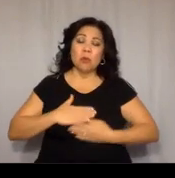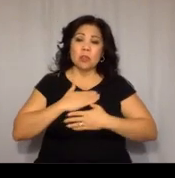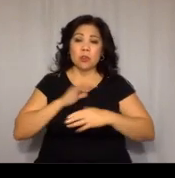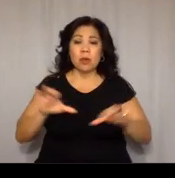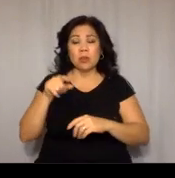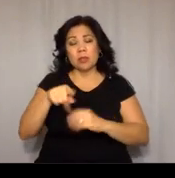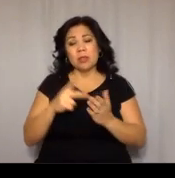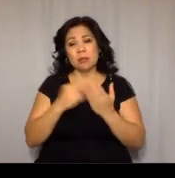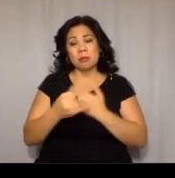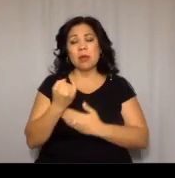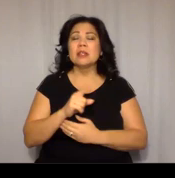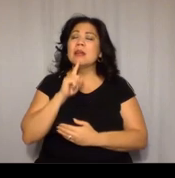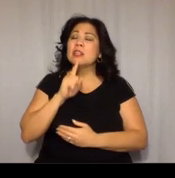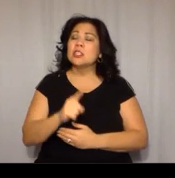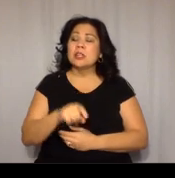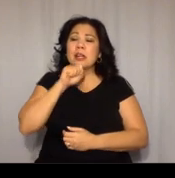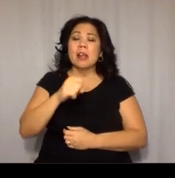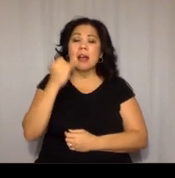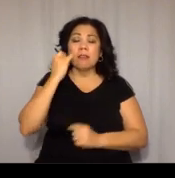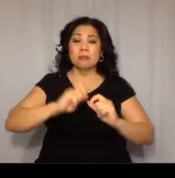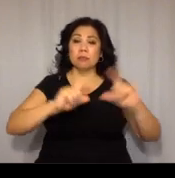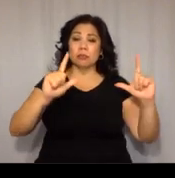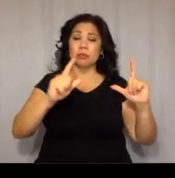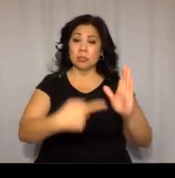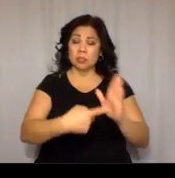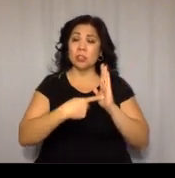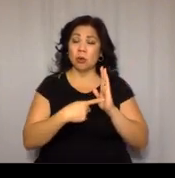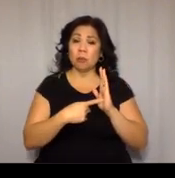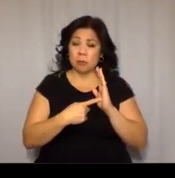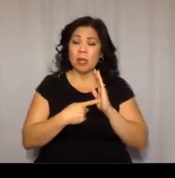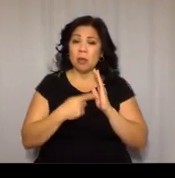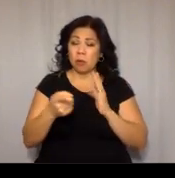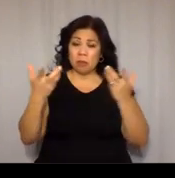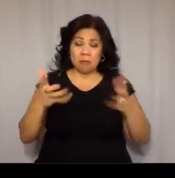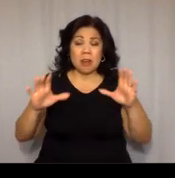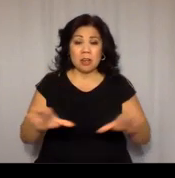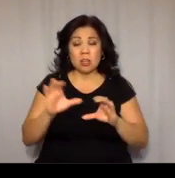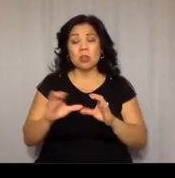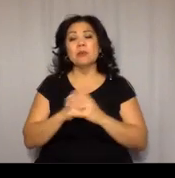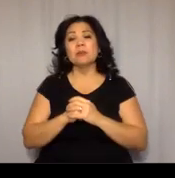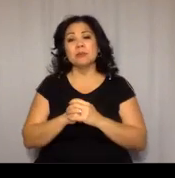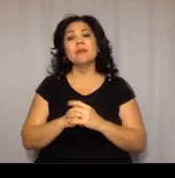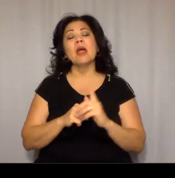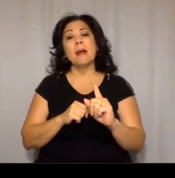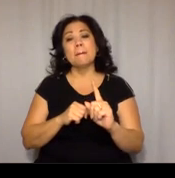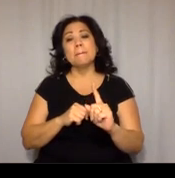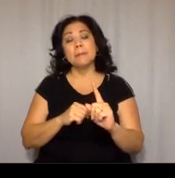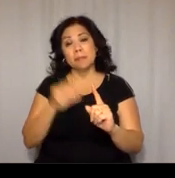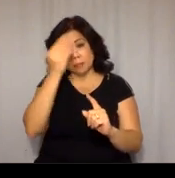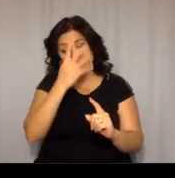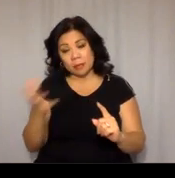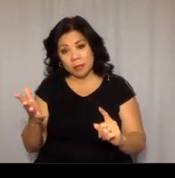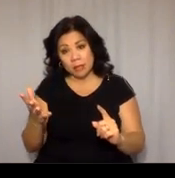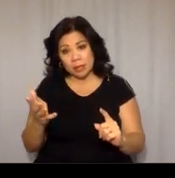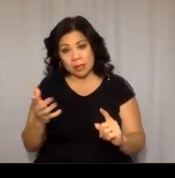boy, I would sure love to see what you do. So please consider when your project is finished. And by the way, I got to tell you guys,